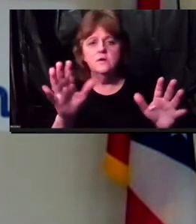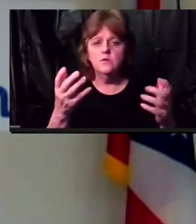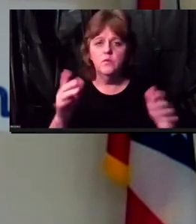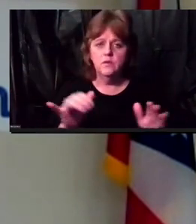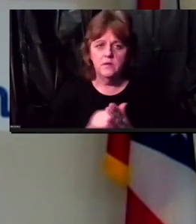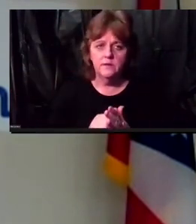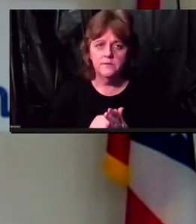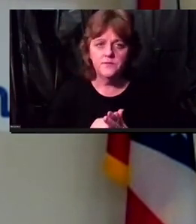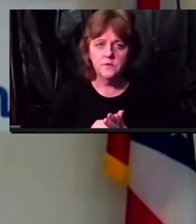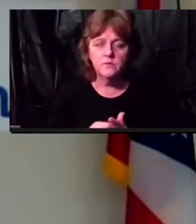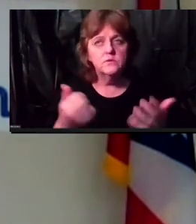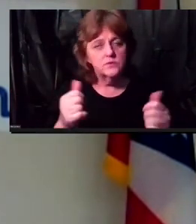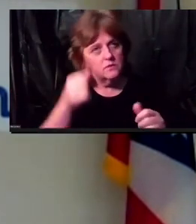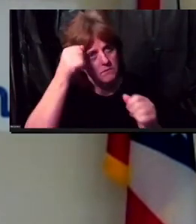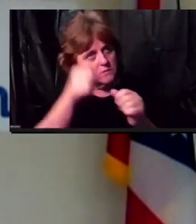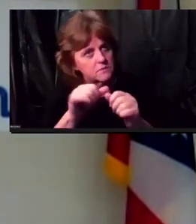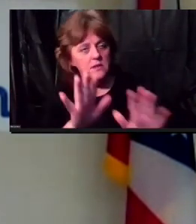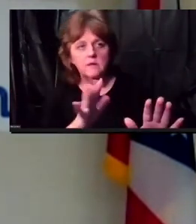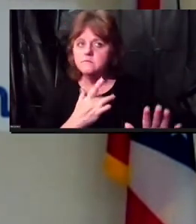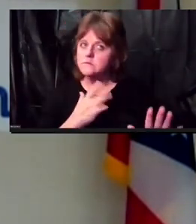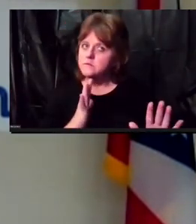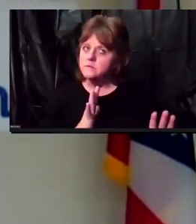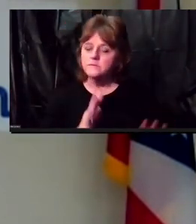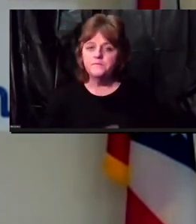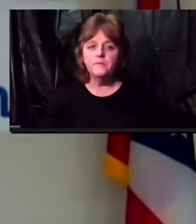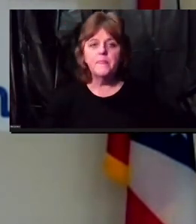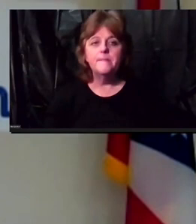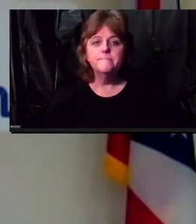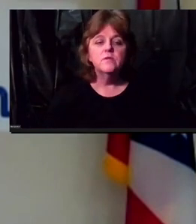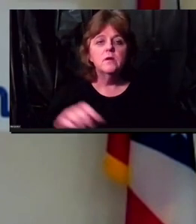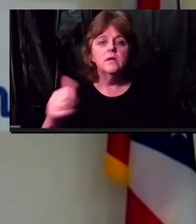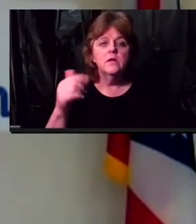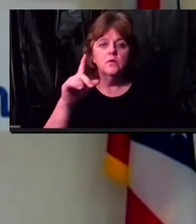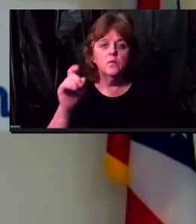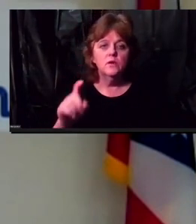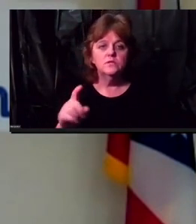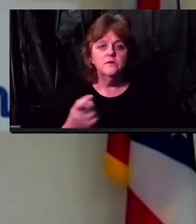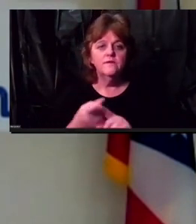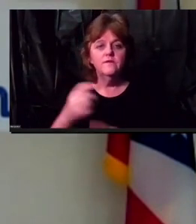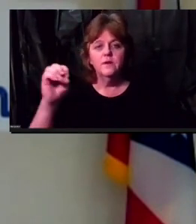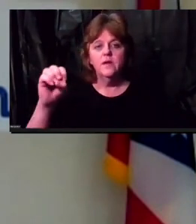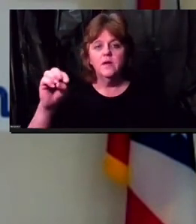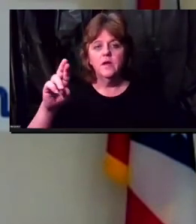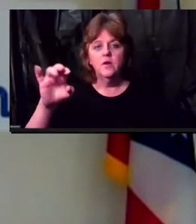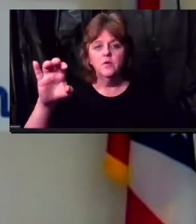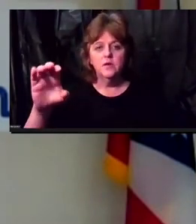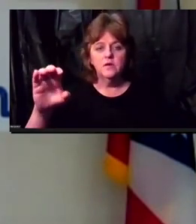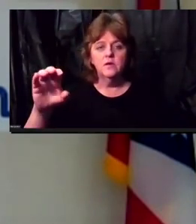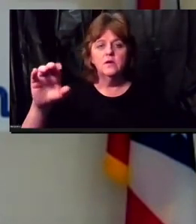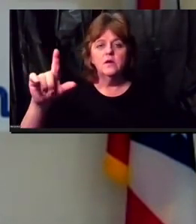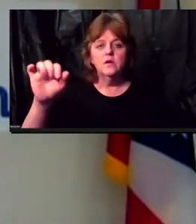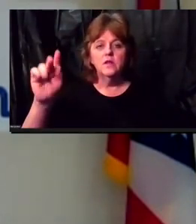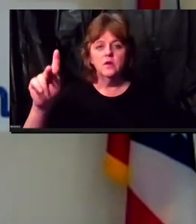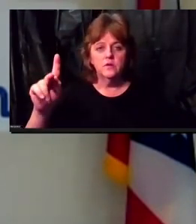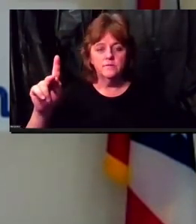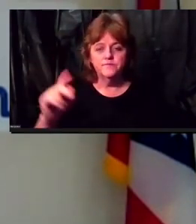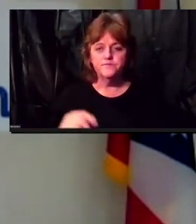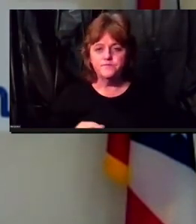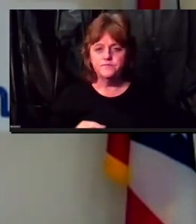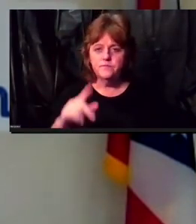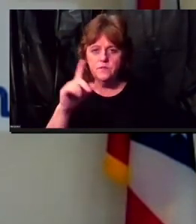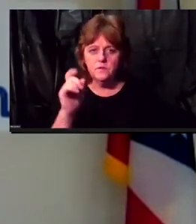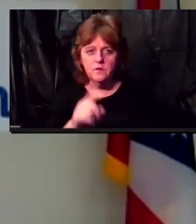also being sensitive to that. All right, we have another question from Eric Clark. Question is, do